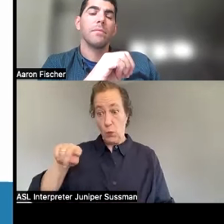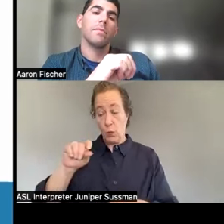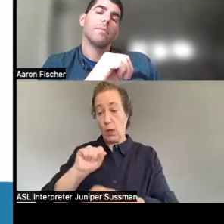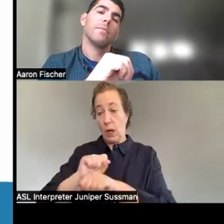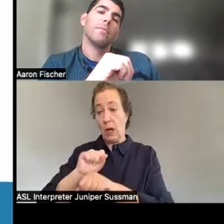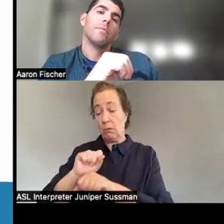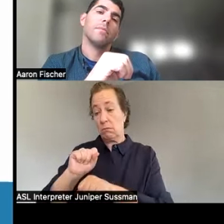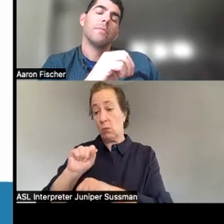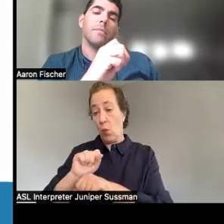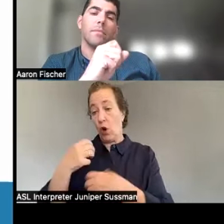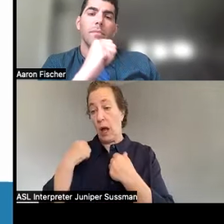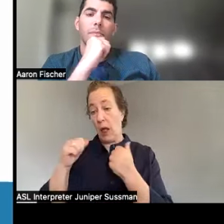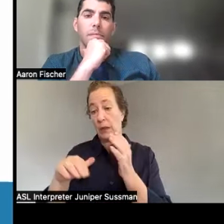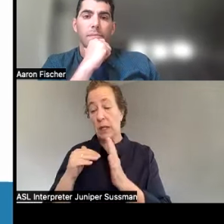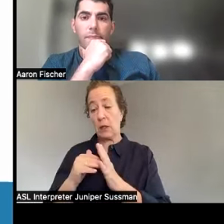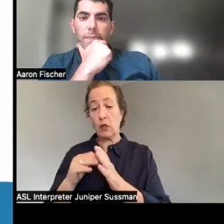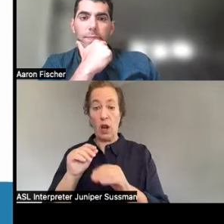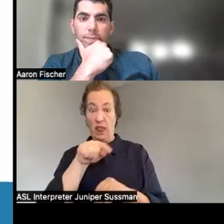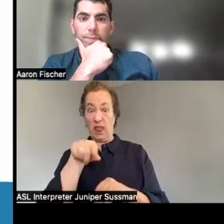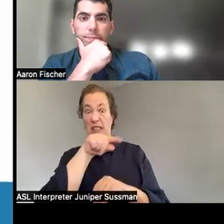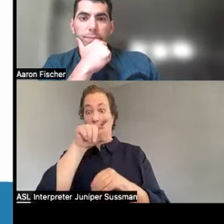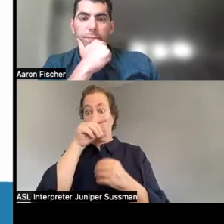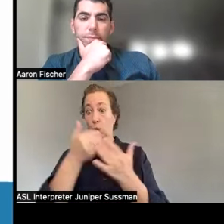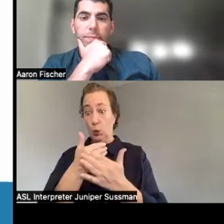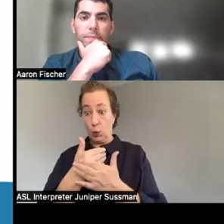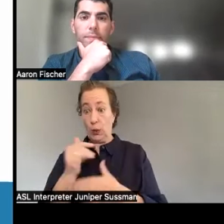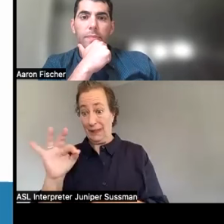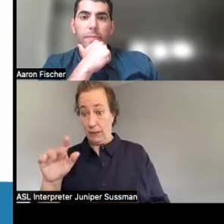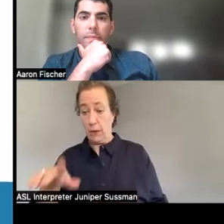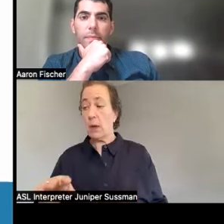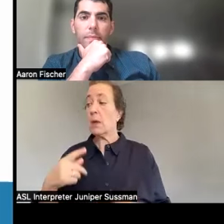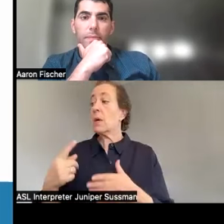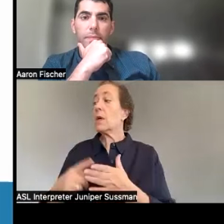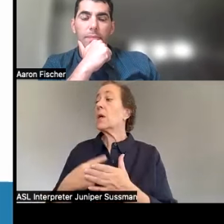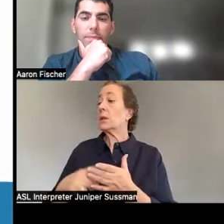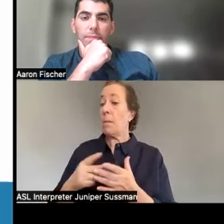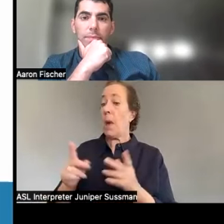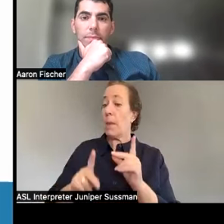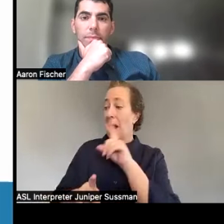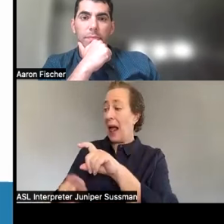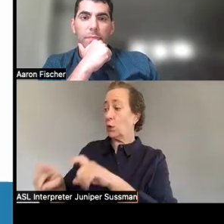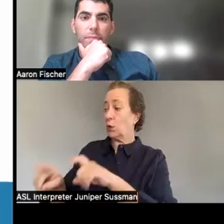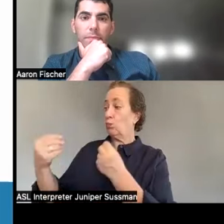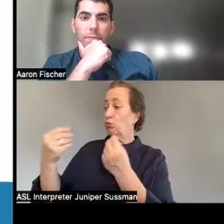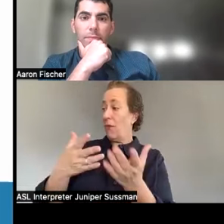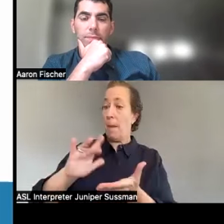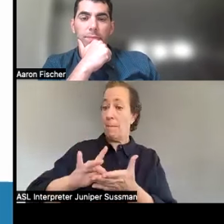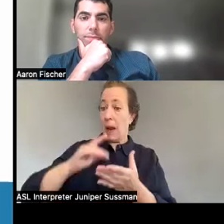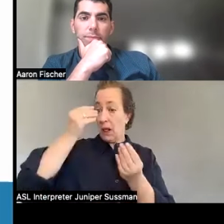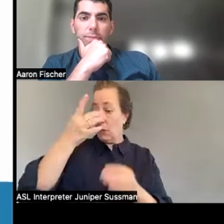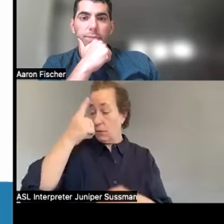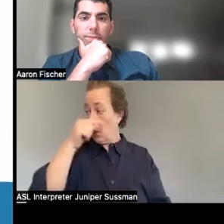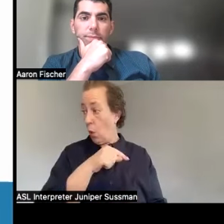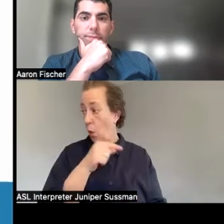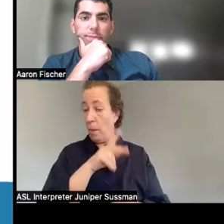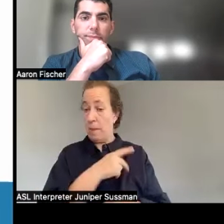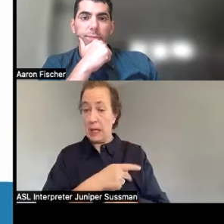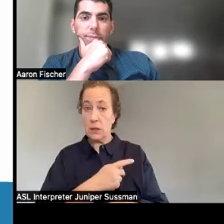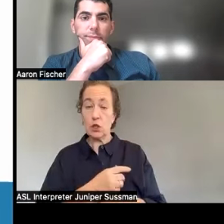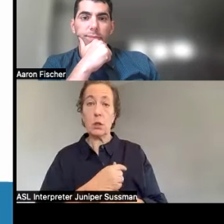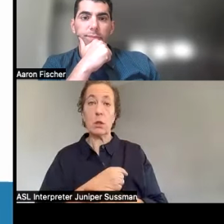new for you, that you may be asked to provide medical information for your patient. And even if they